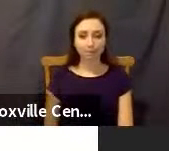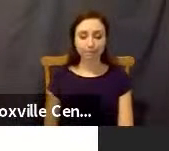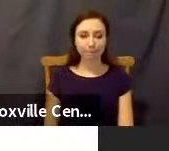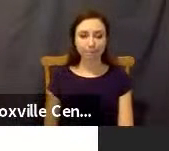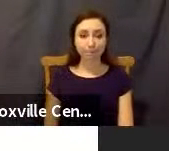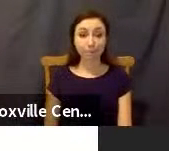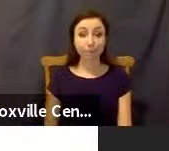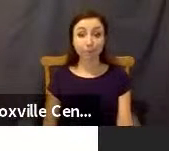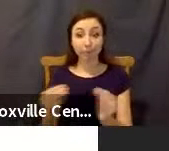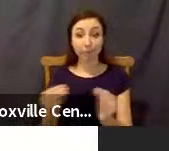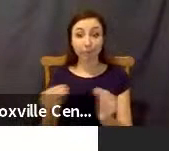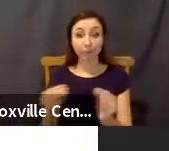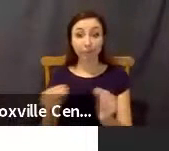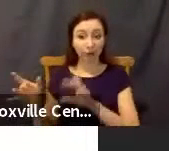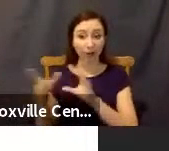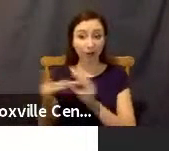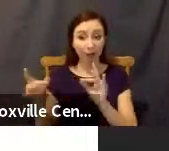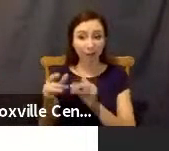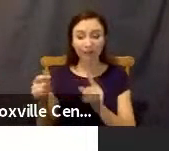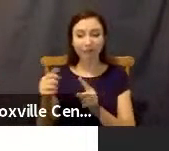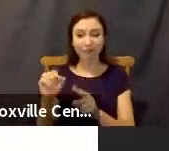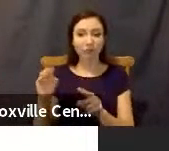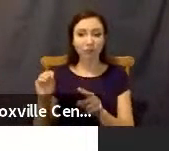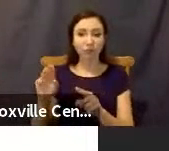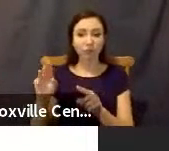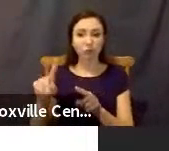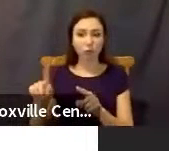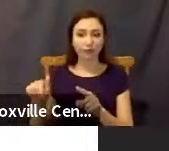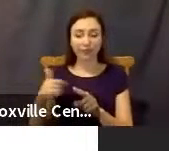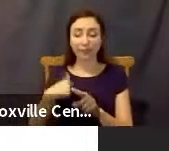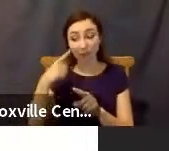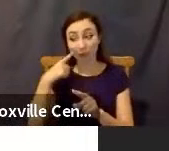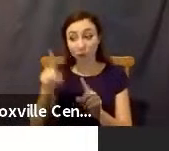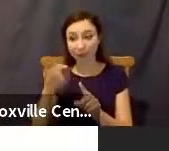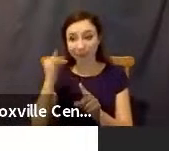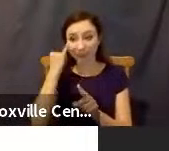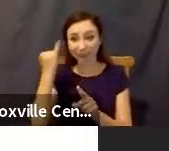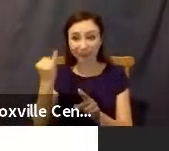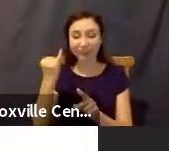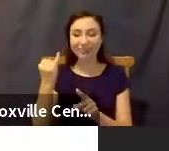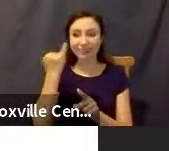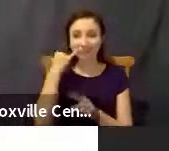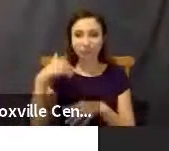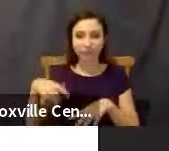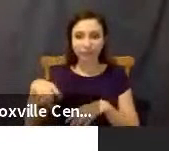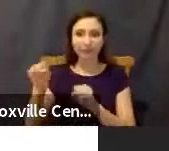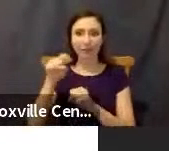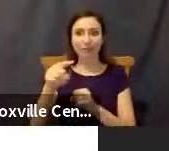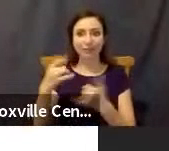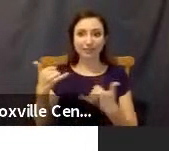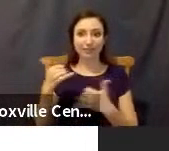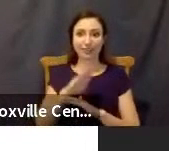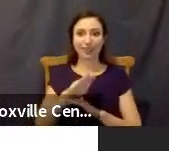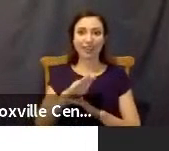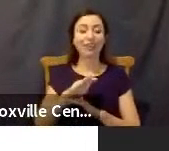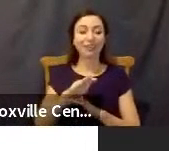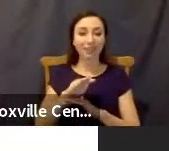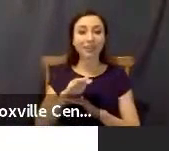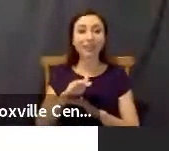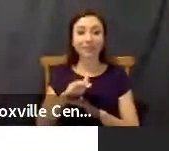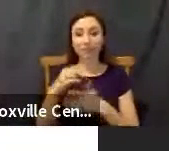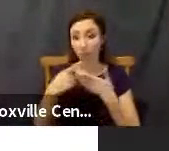Further questions or comments? And, you know, I agree with the idea that even if, you know, we were to adopt this tonight, as